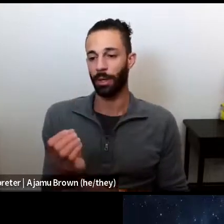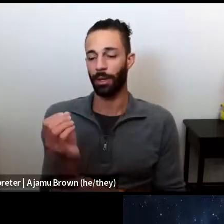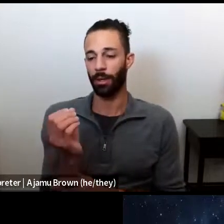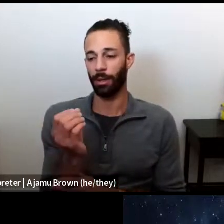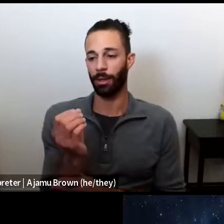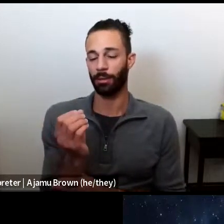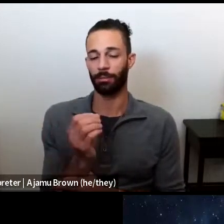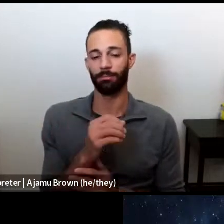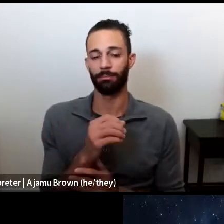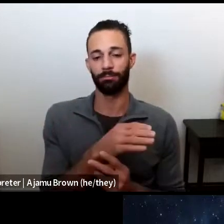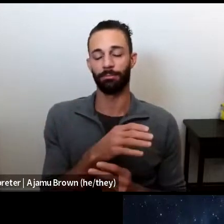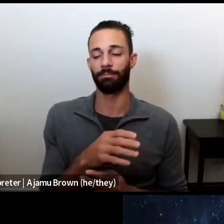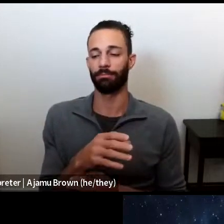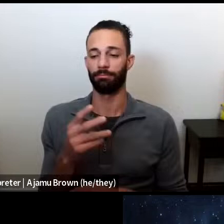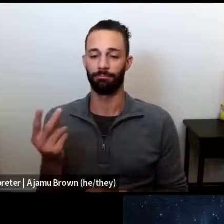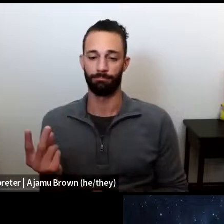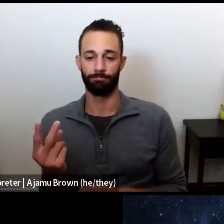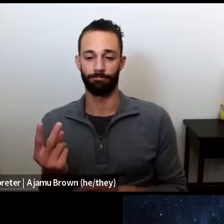then you're